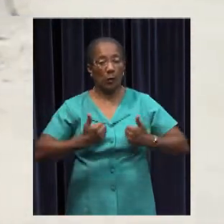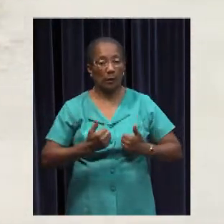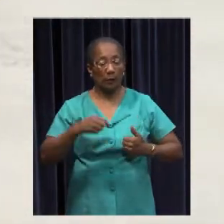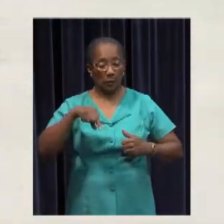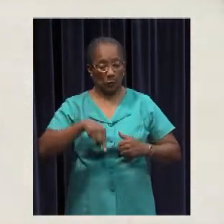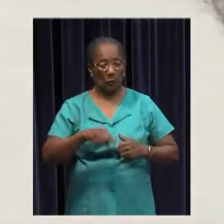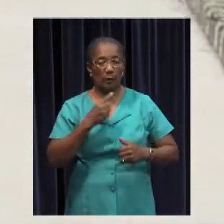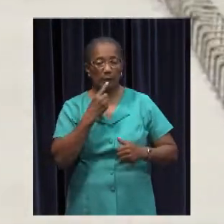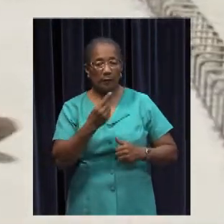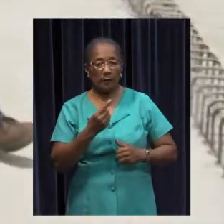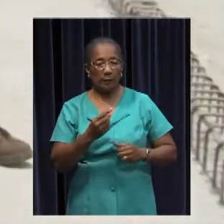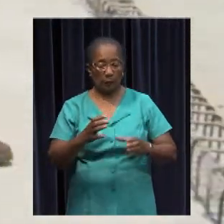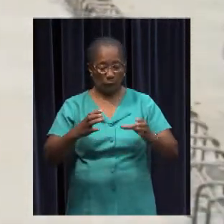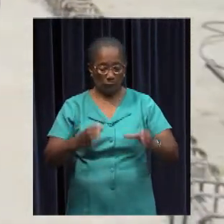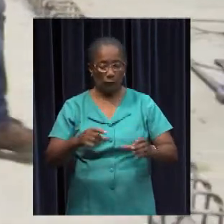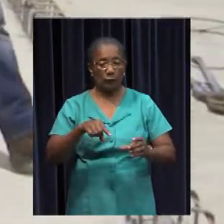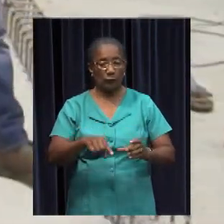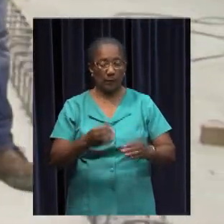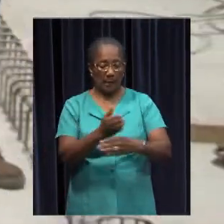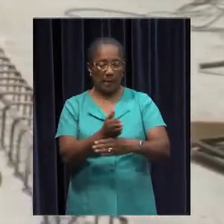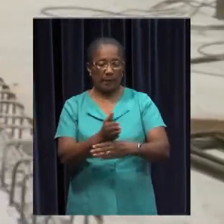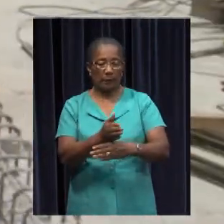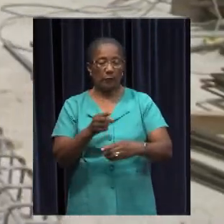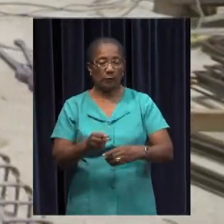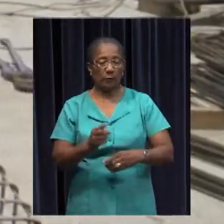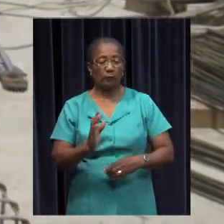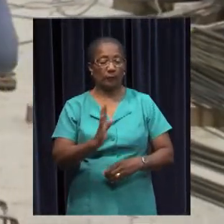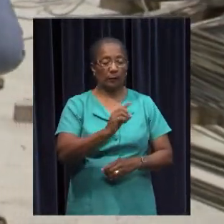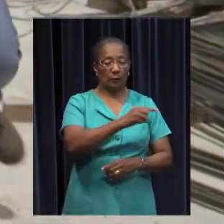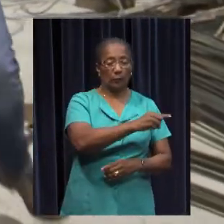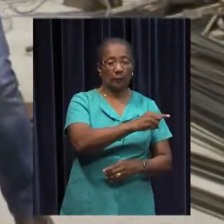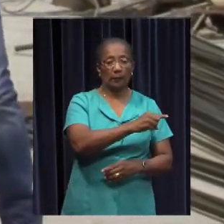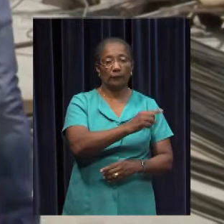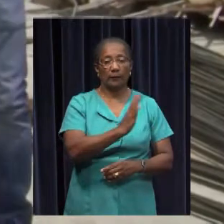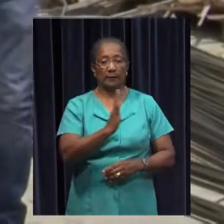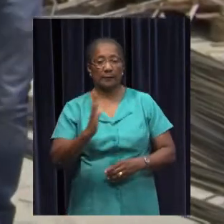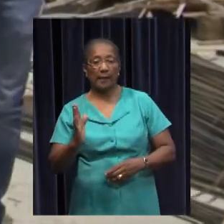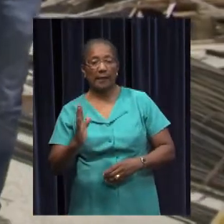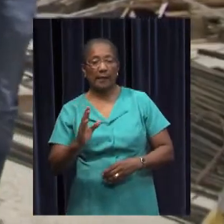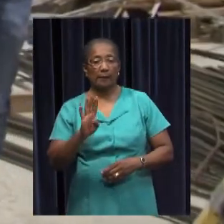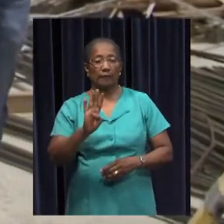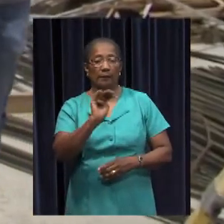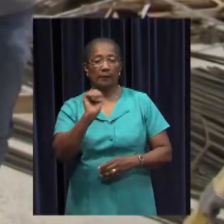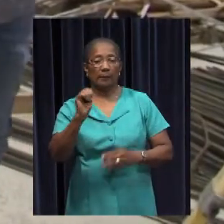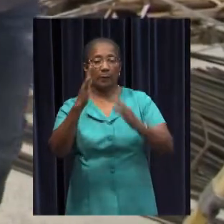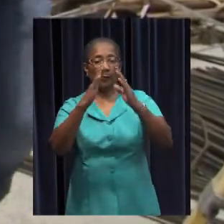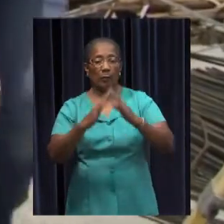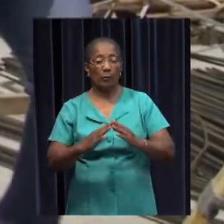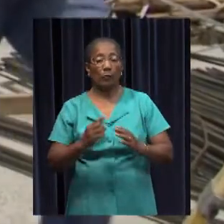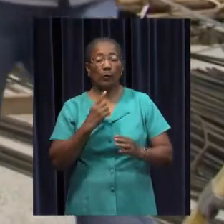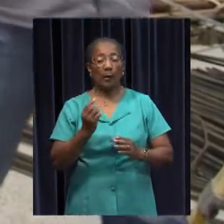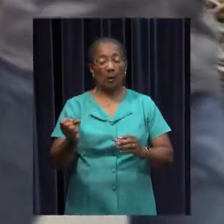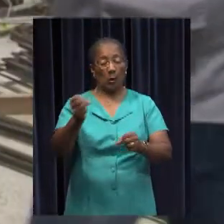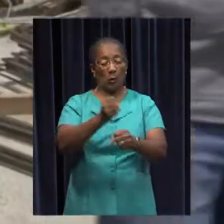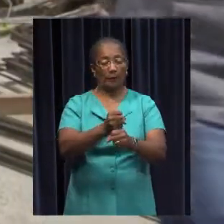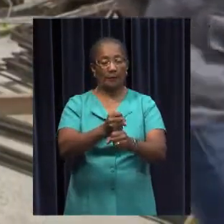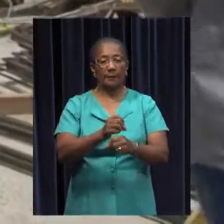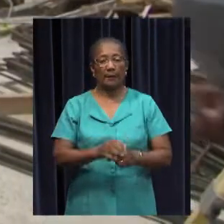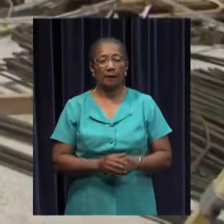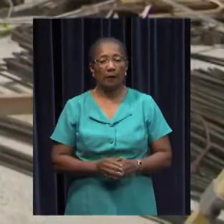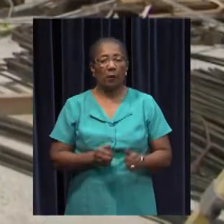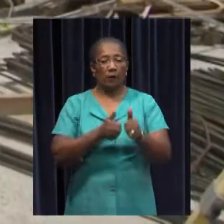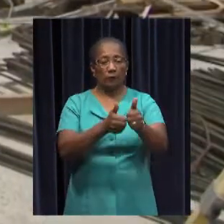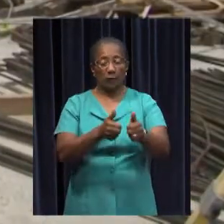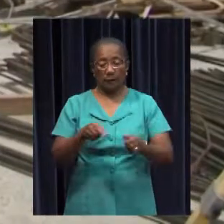this moment, the pedestal and the centerpiece of the northern part on the side of the Beekhuizenweg